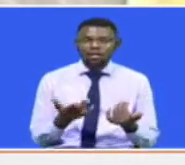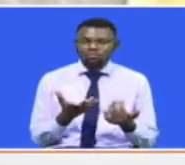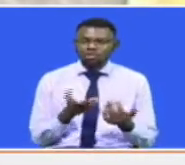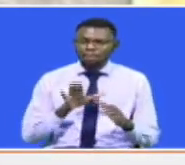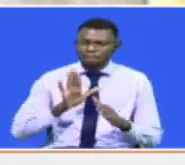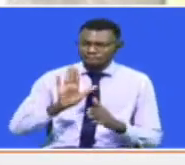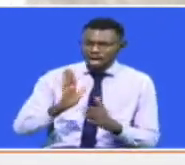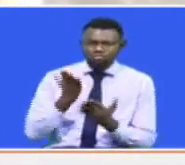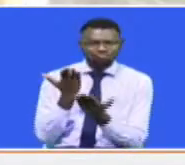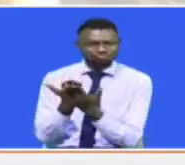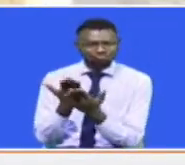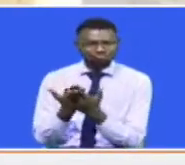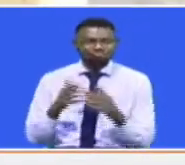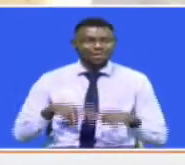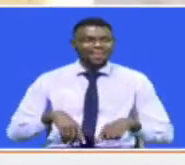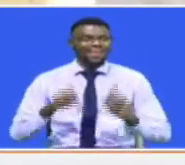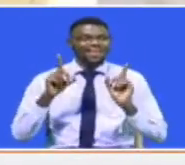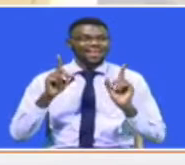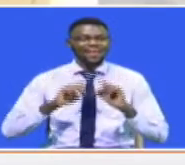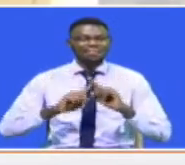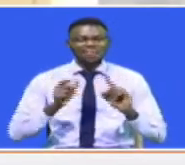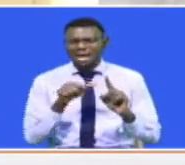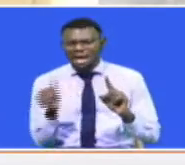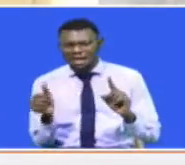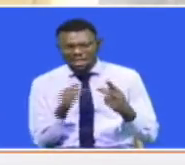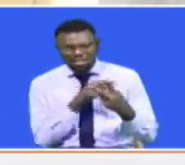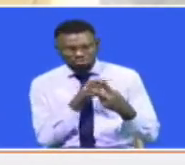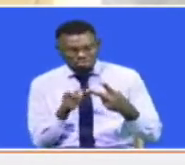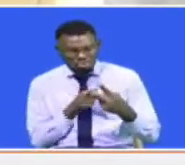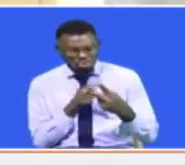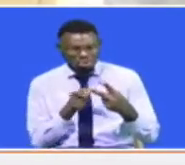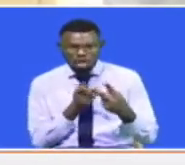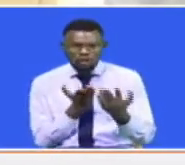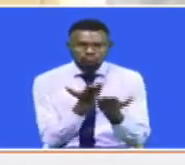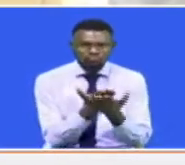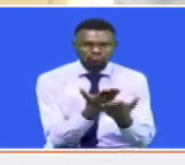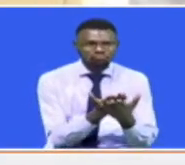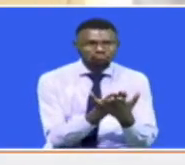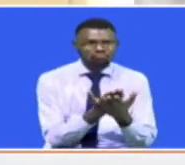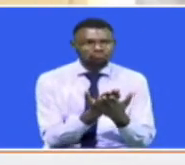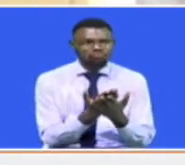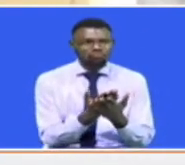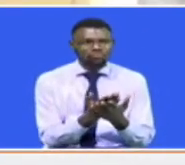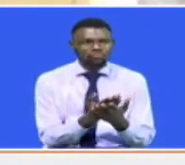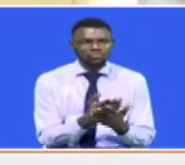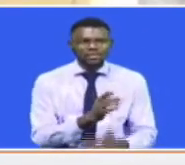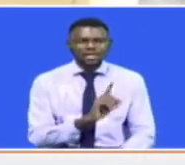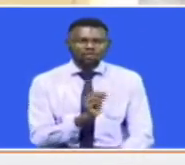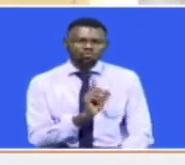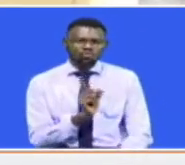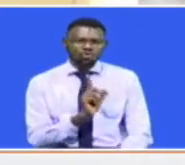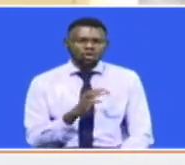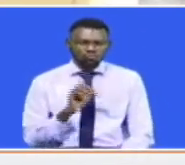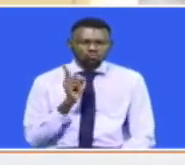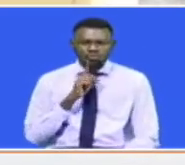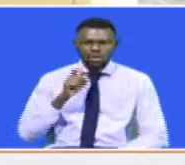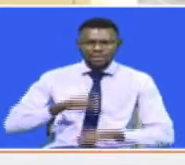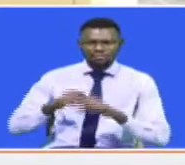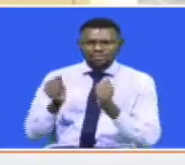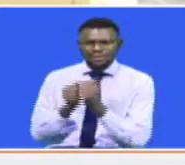granted. However, for the other two remaining prayers, I reserve my ruling for tomorrow at